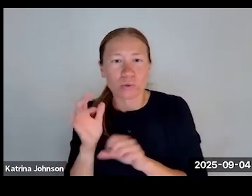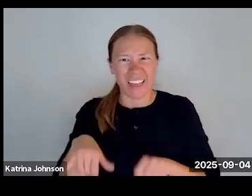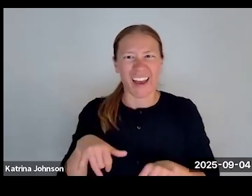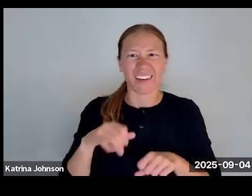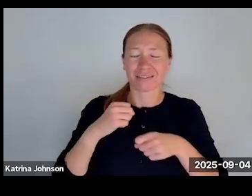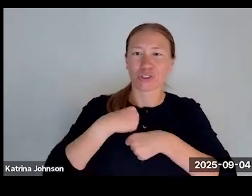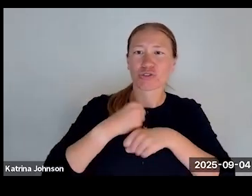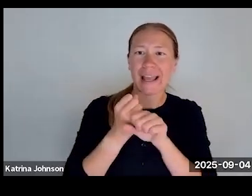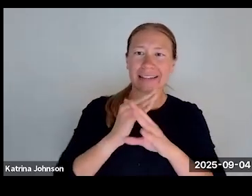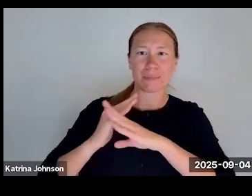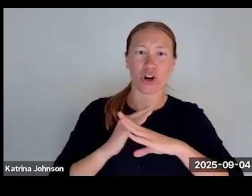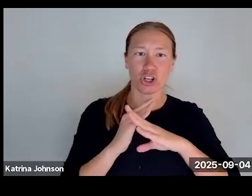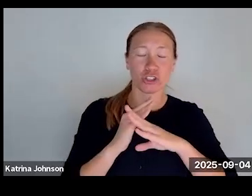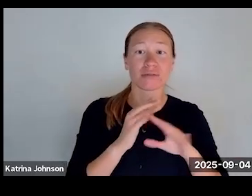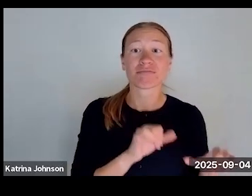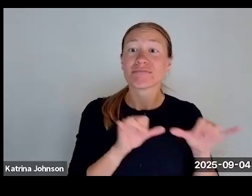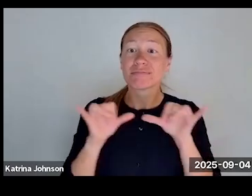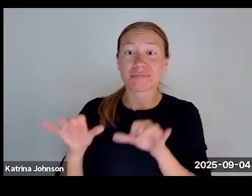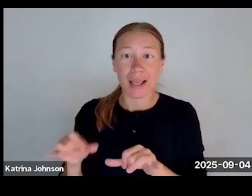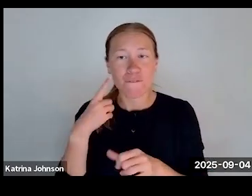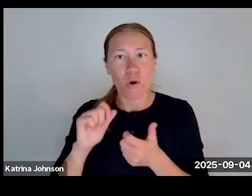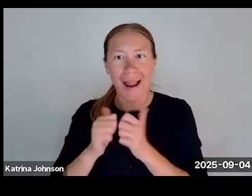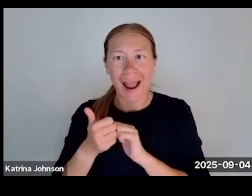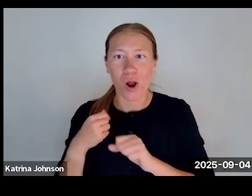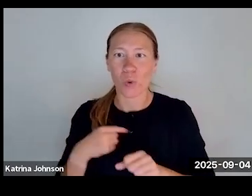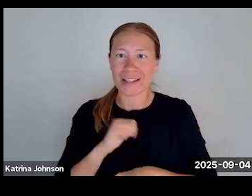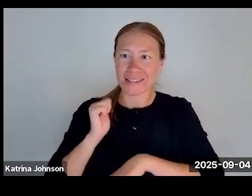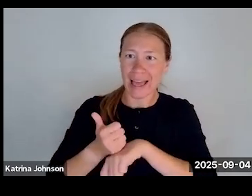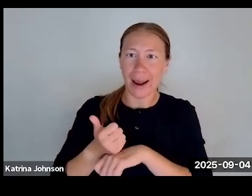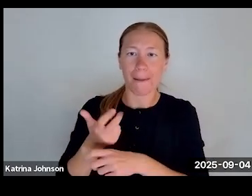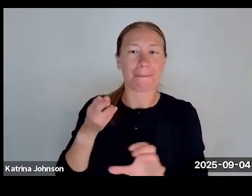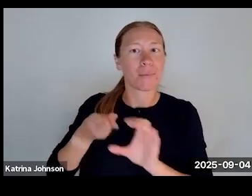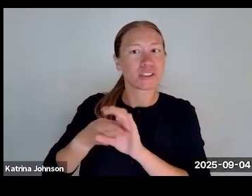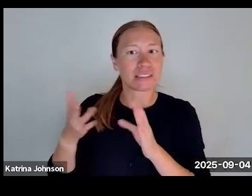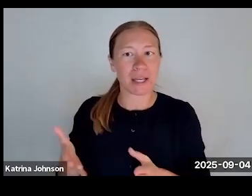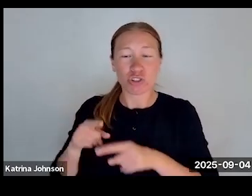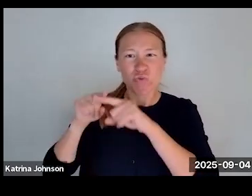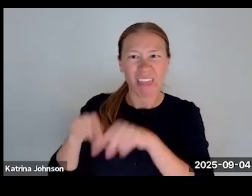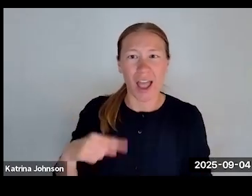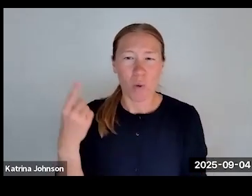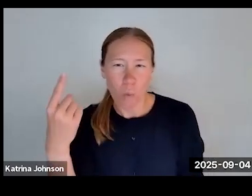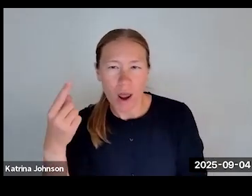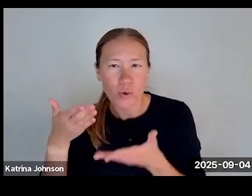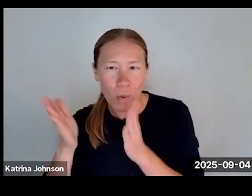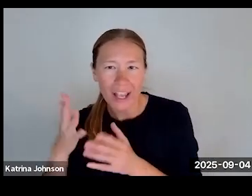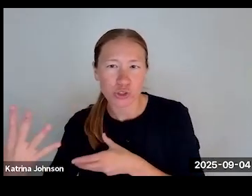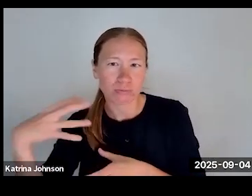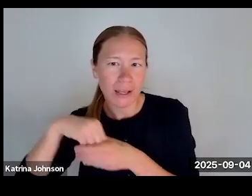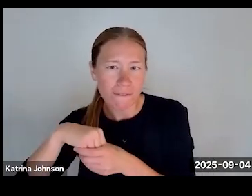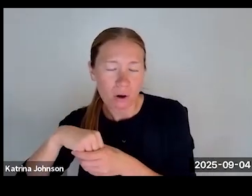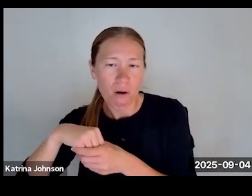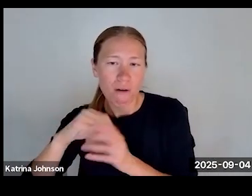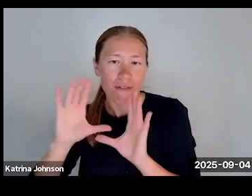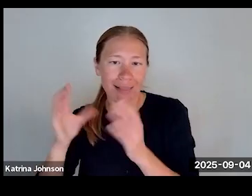is true for how we structure participation. Relying on a single method of engagement, such as raise your